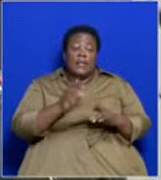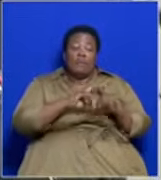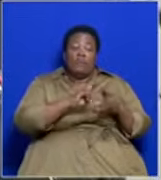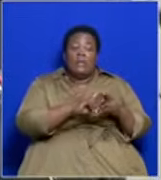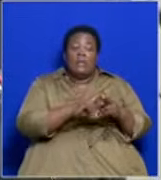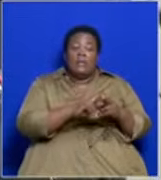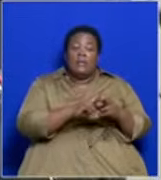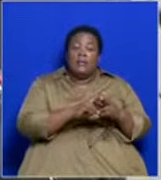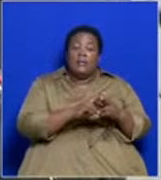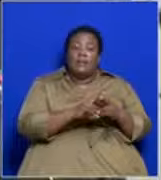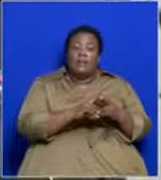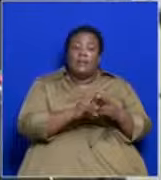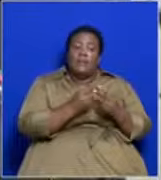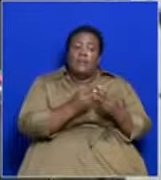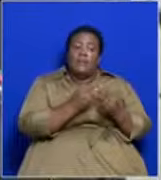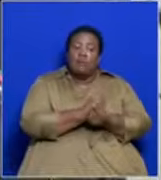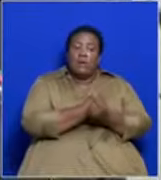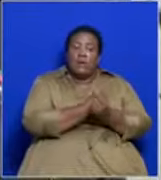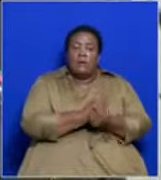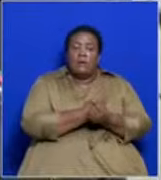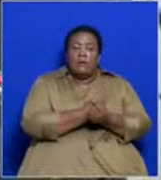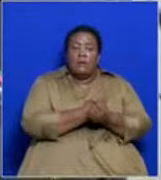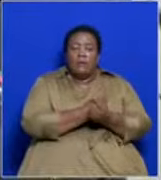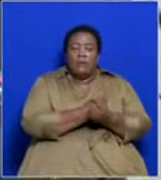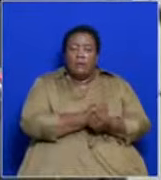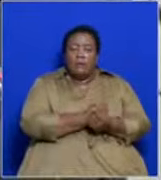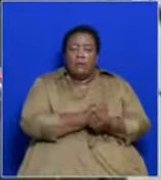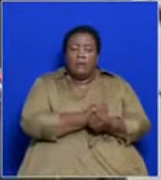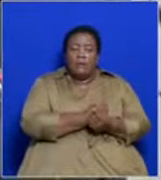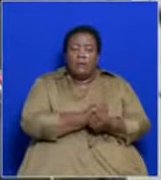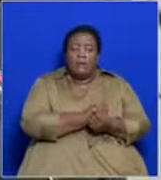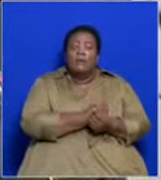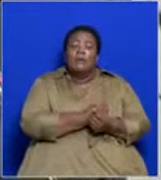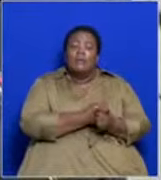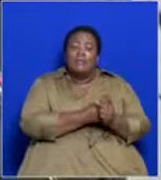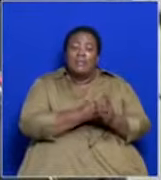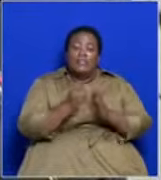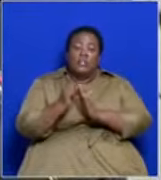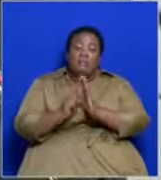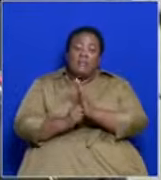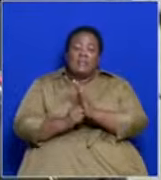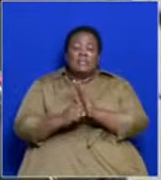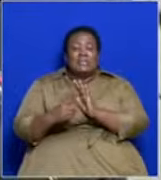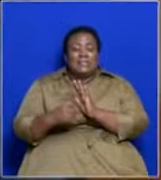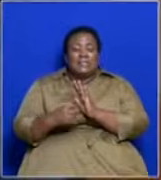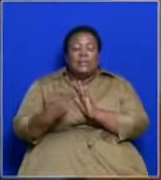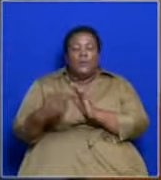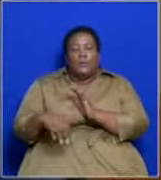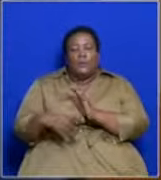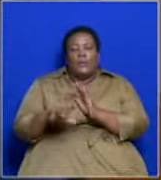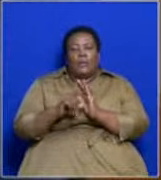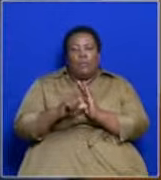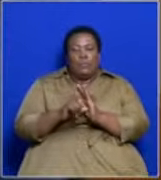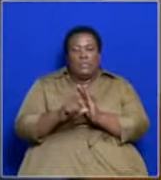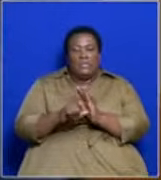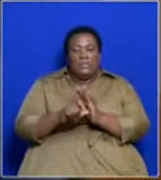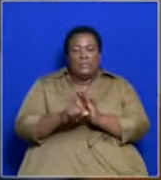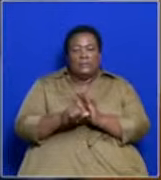owner to transport these goods. That statement is very, very important in that